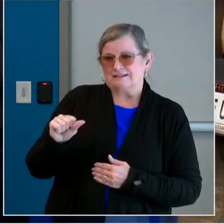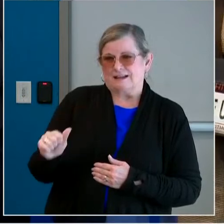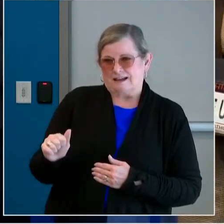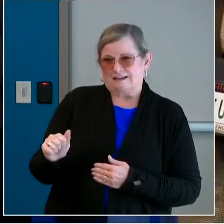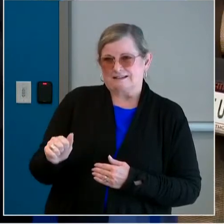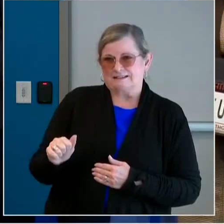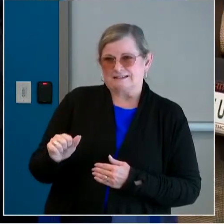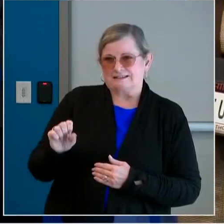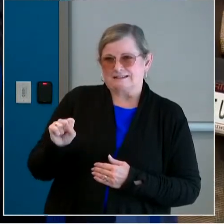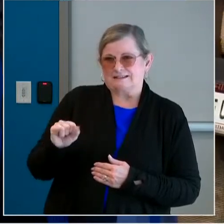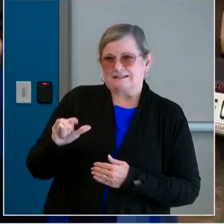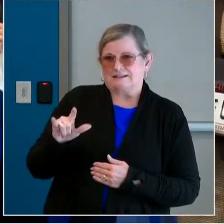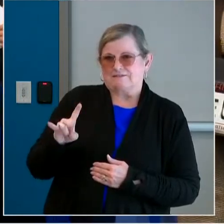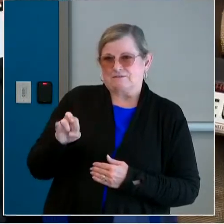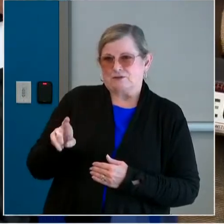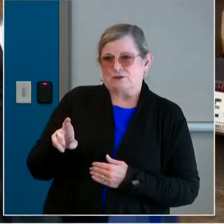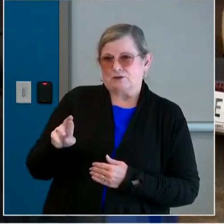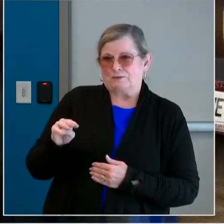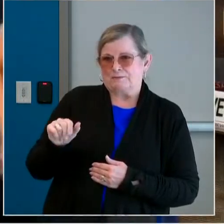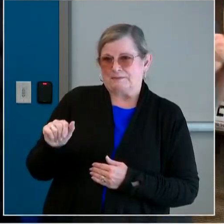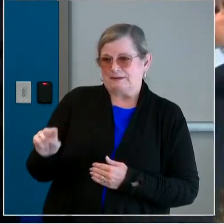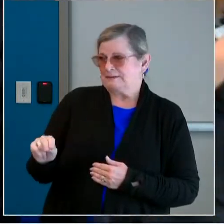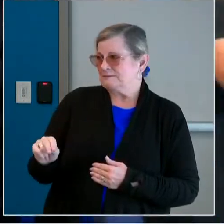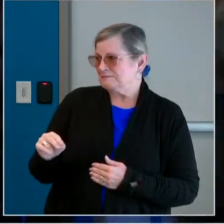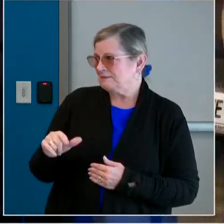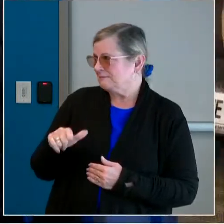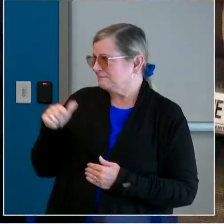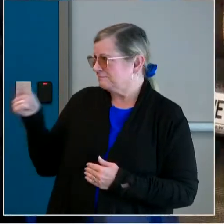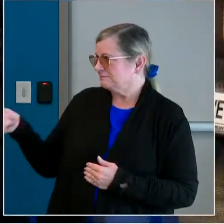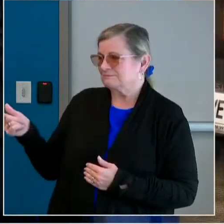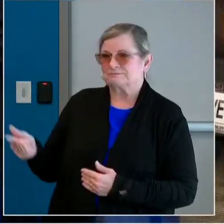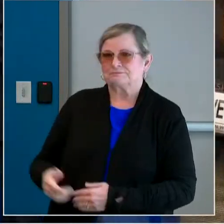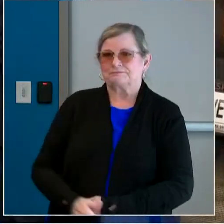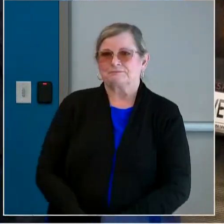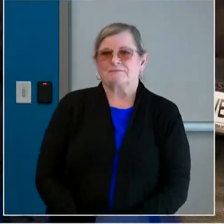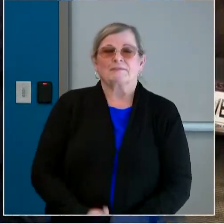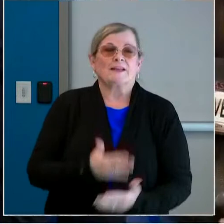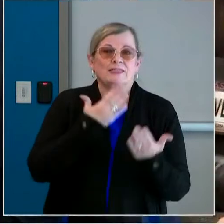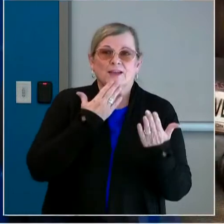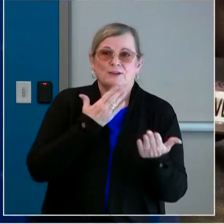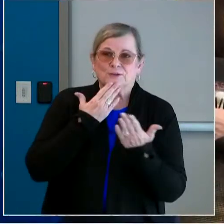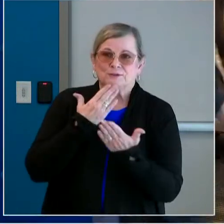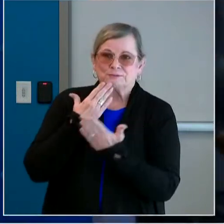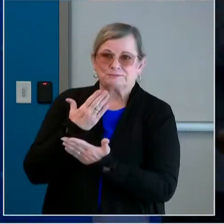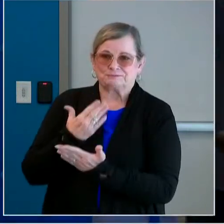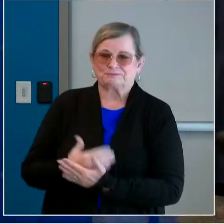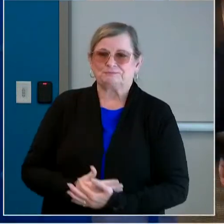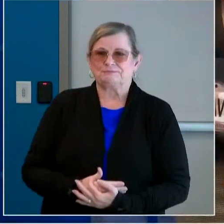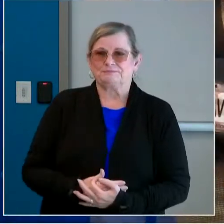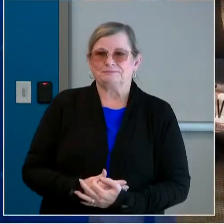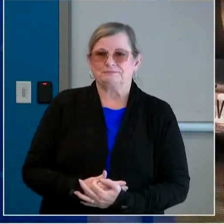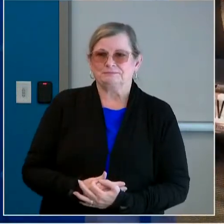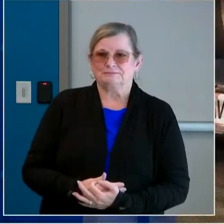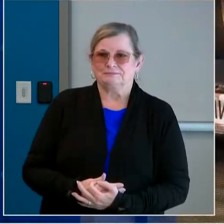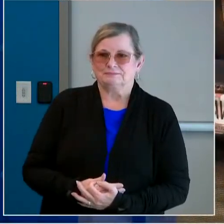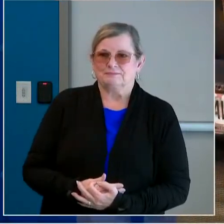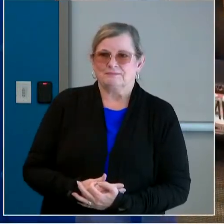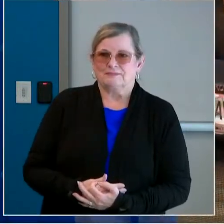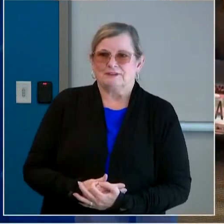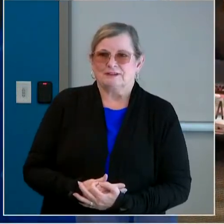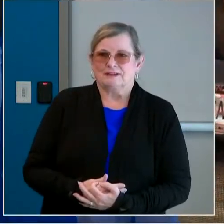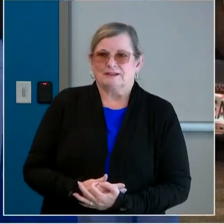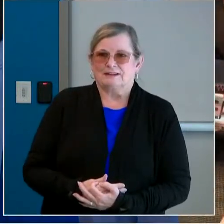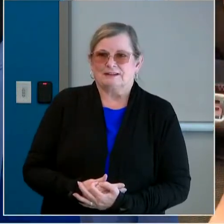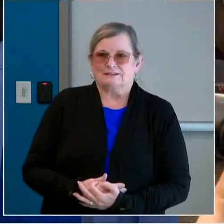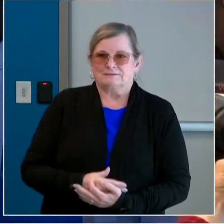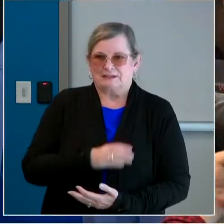speak. Thank you so much. Hello, everyone. I'm Melissa Silverman, at-large council member. If this